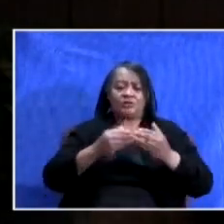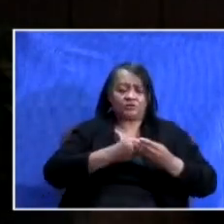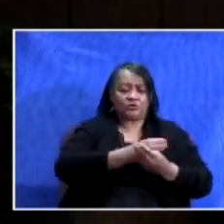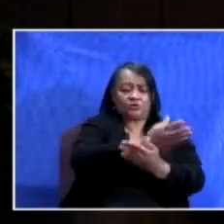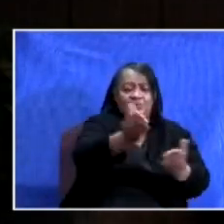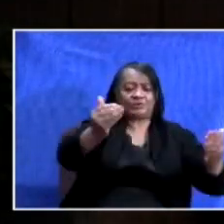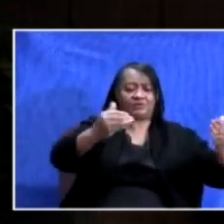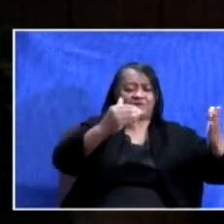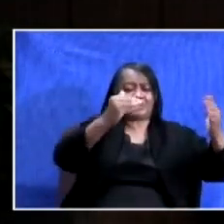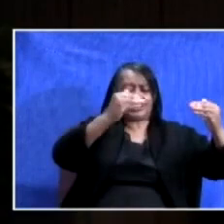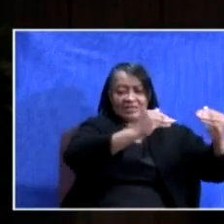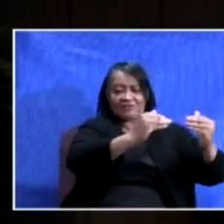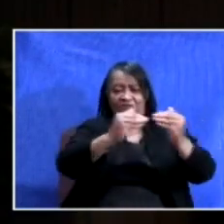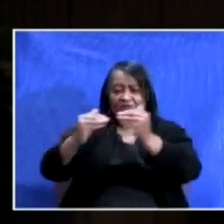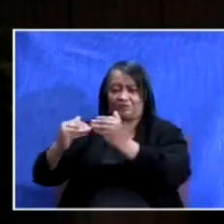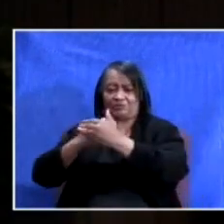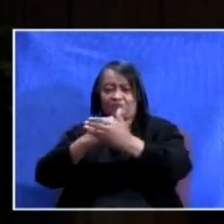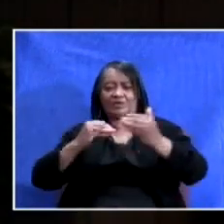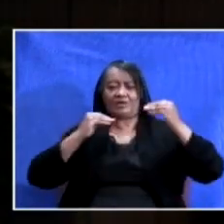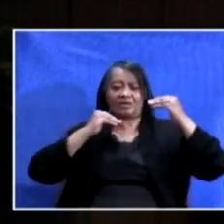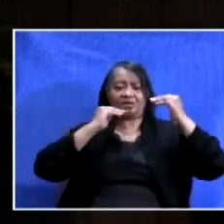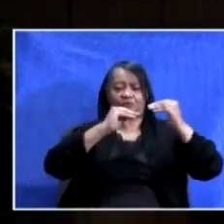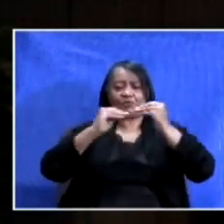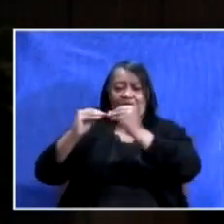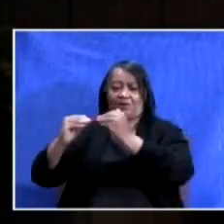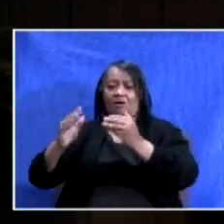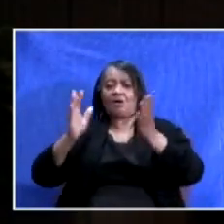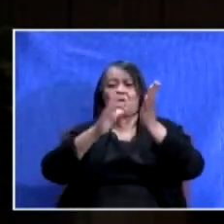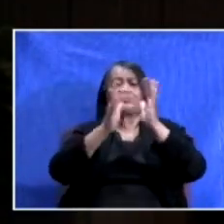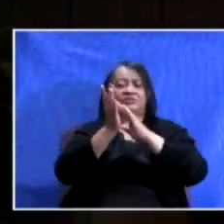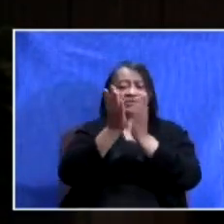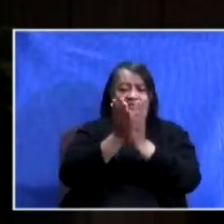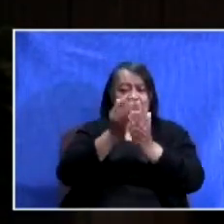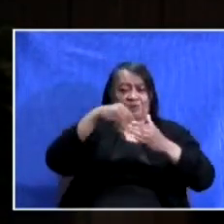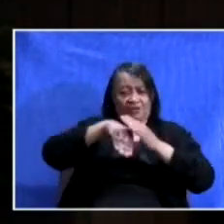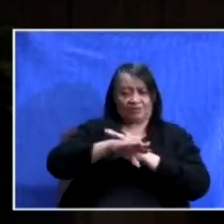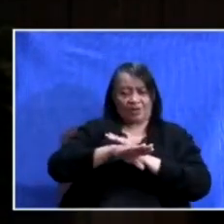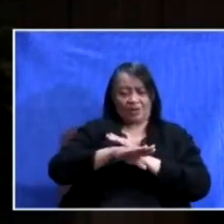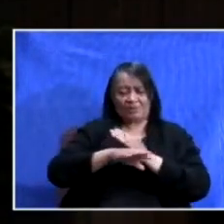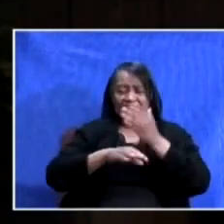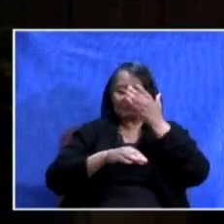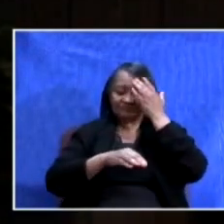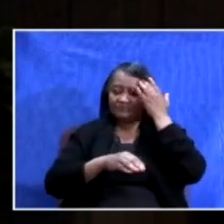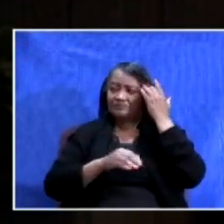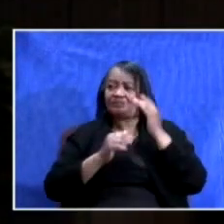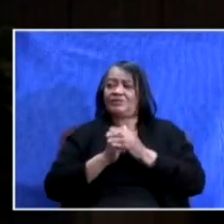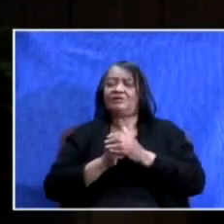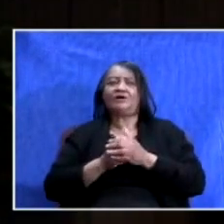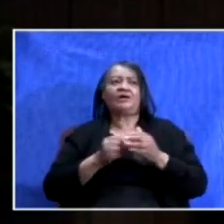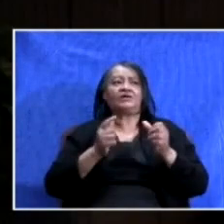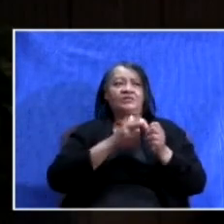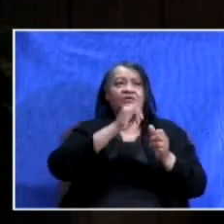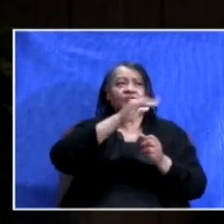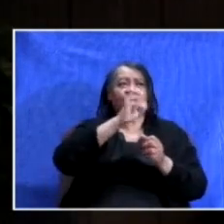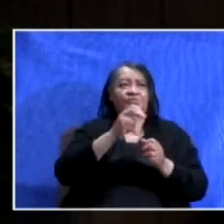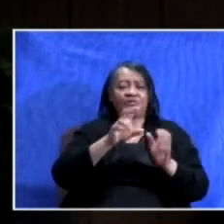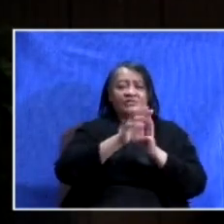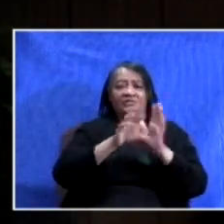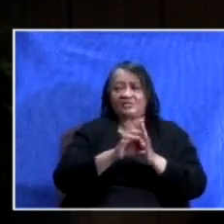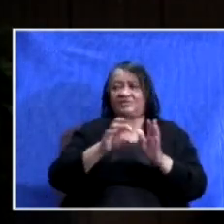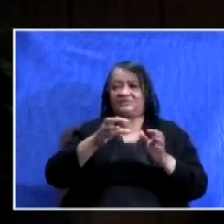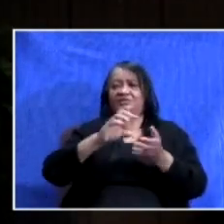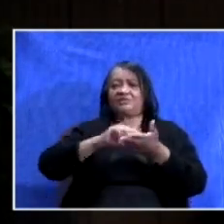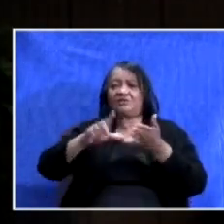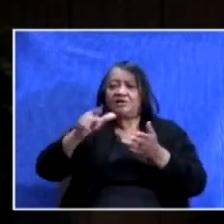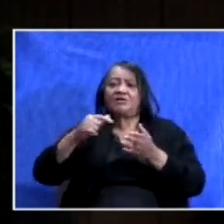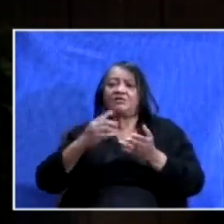redistributed, which is biblical. Biblical. 1 John chapter 3, verse